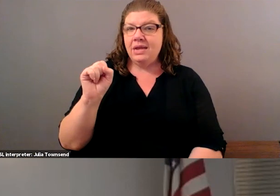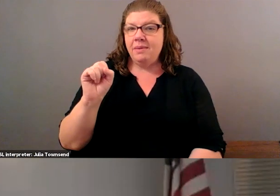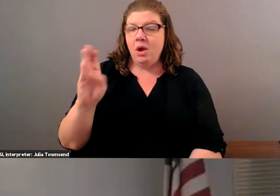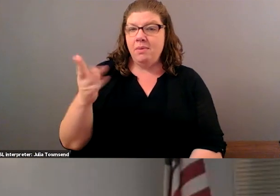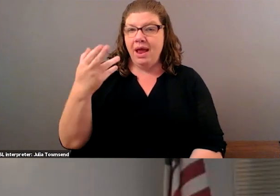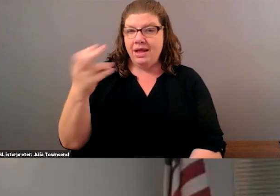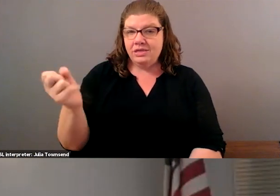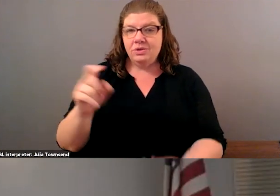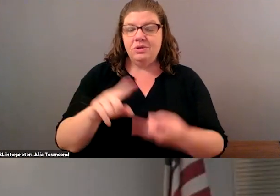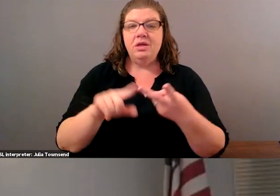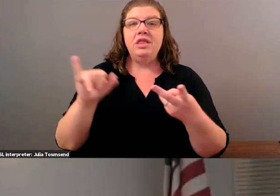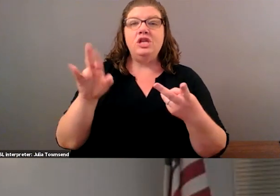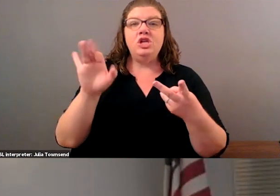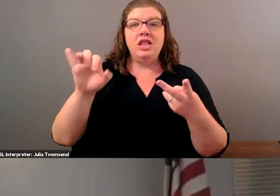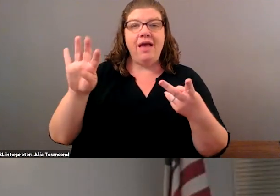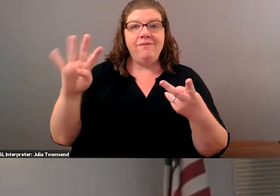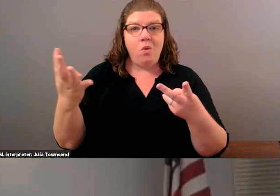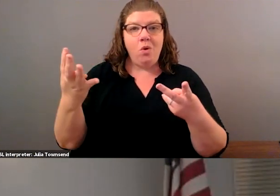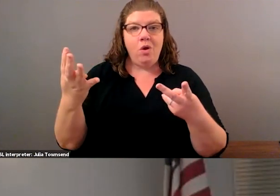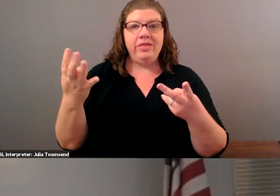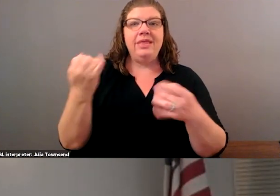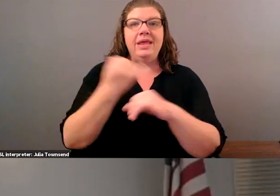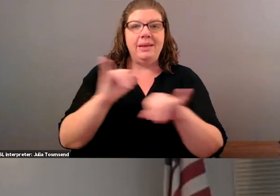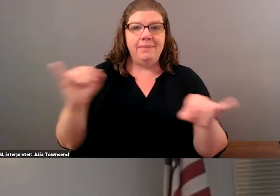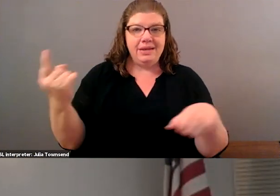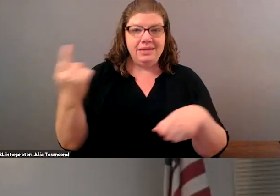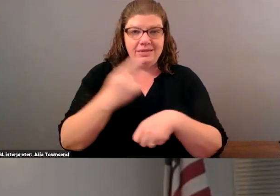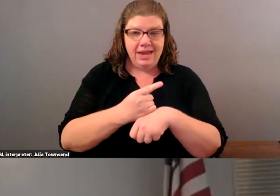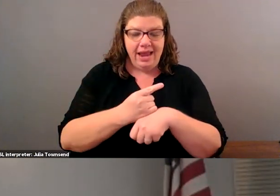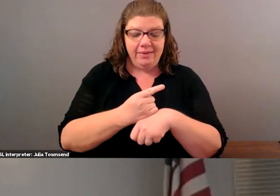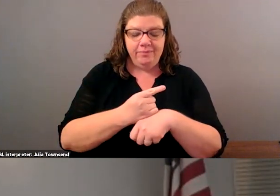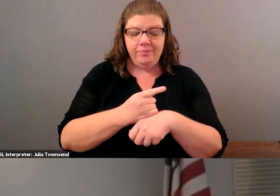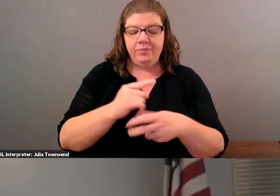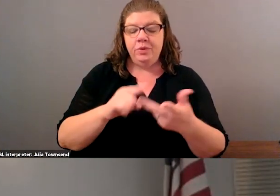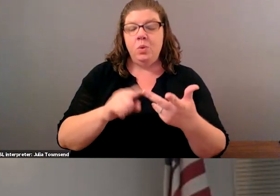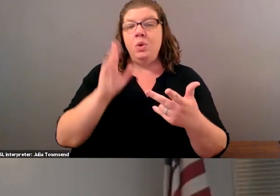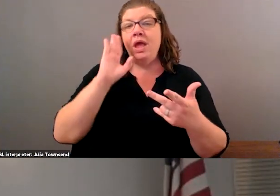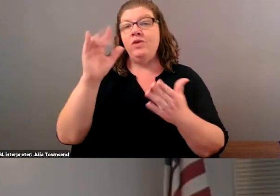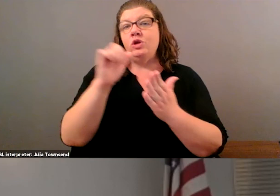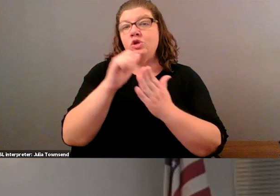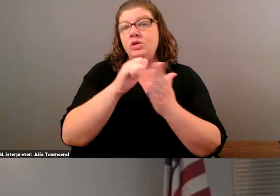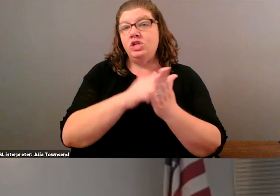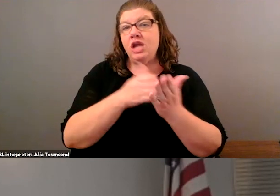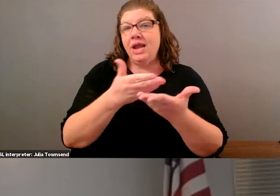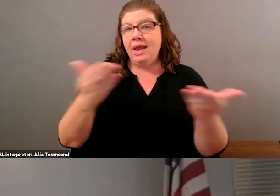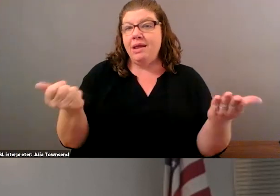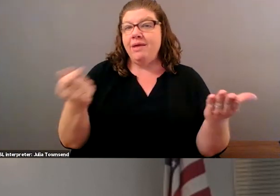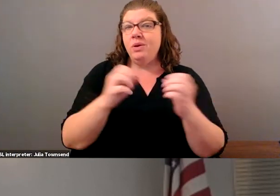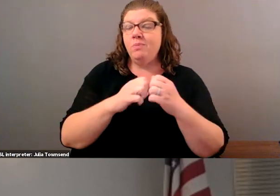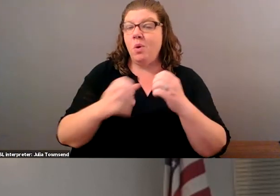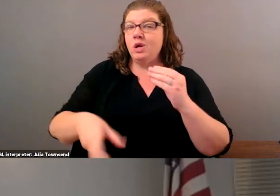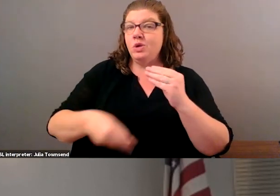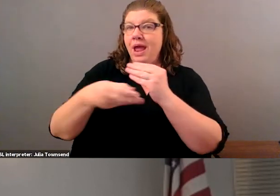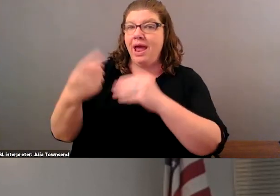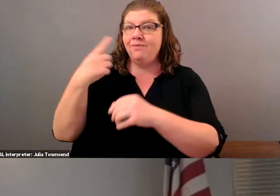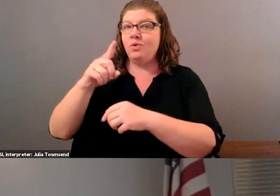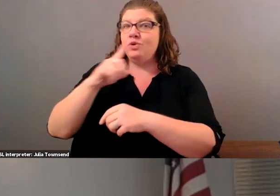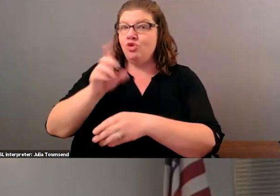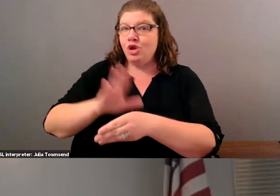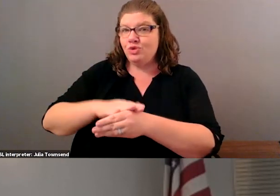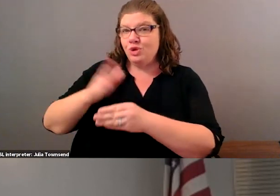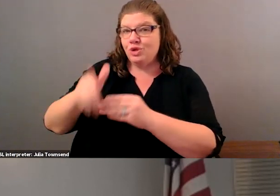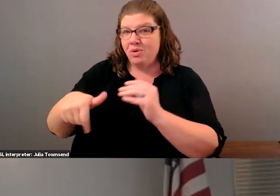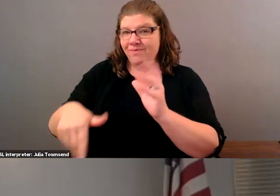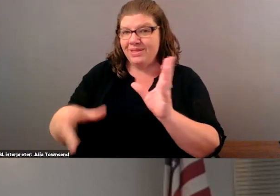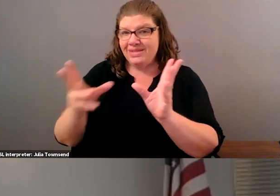July 4th, Independence Day. We have future agenda items, and we have a few more things to add for sure as a result of this